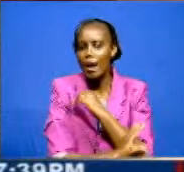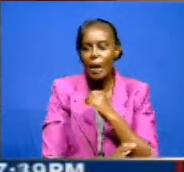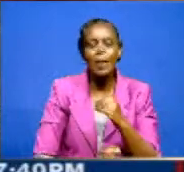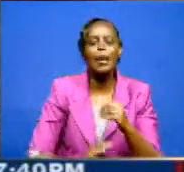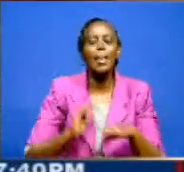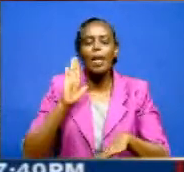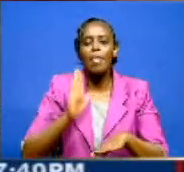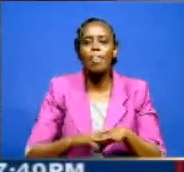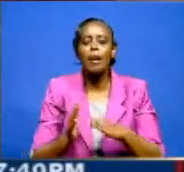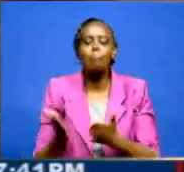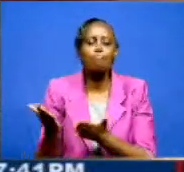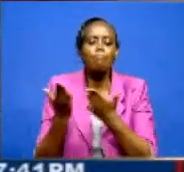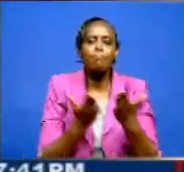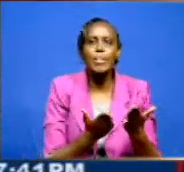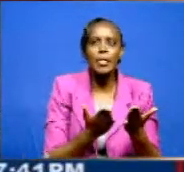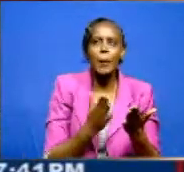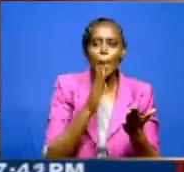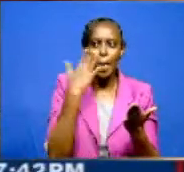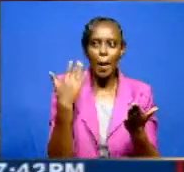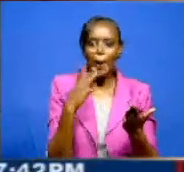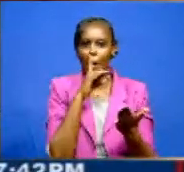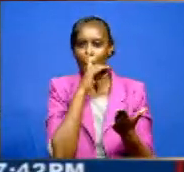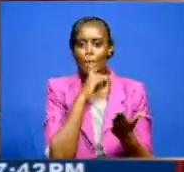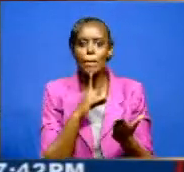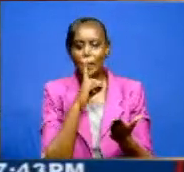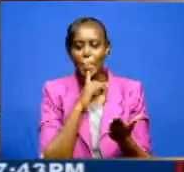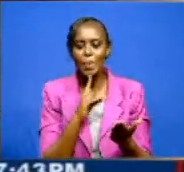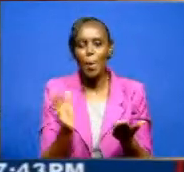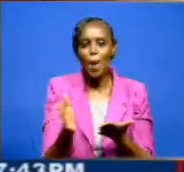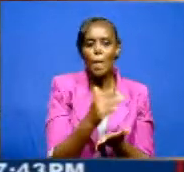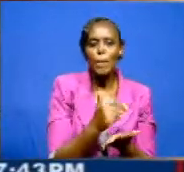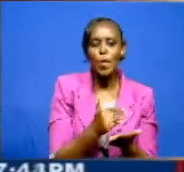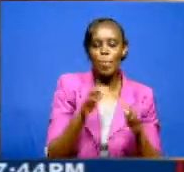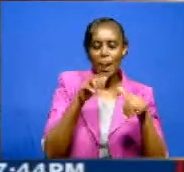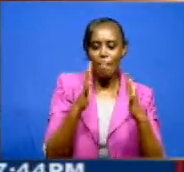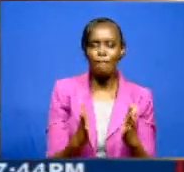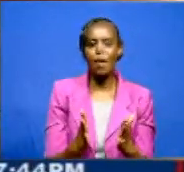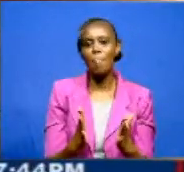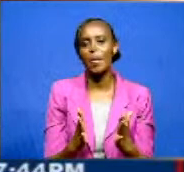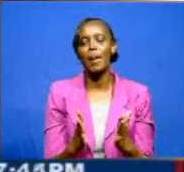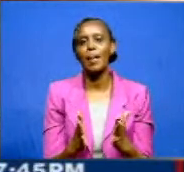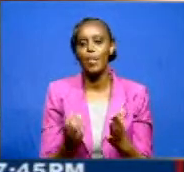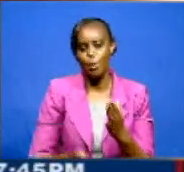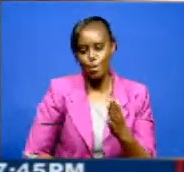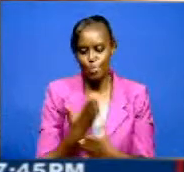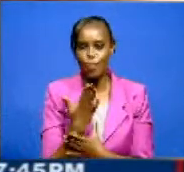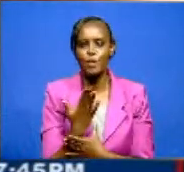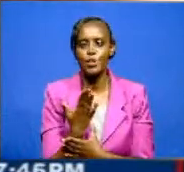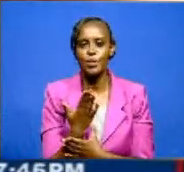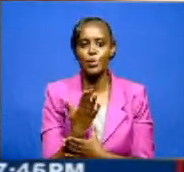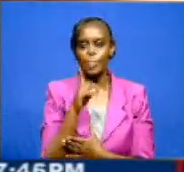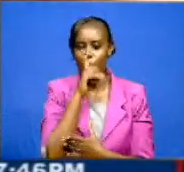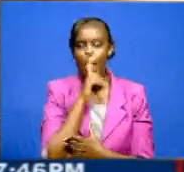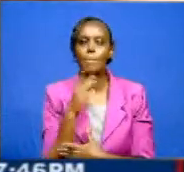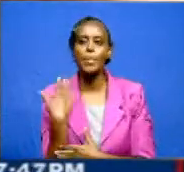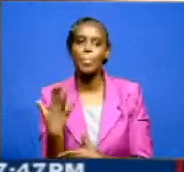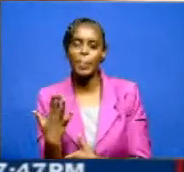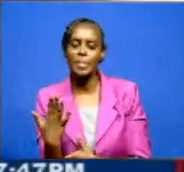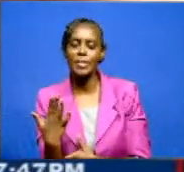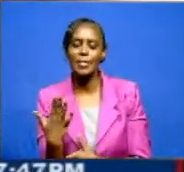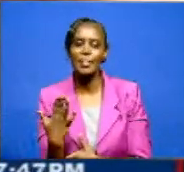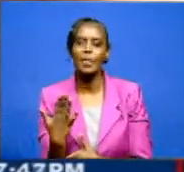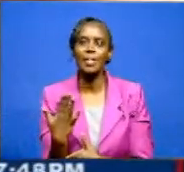instead of importing our mung beans, they mobilize their farmers to produce mung beans.